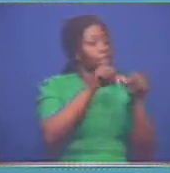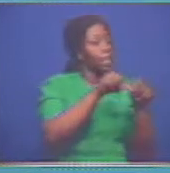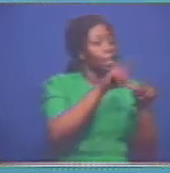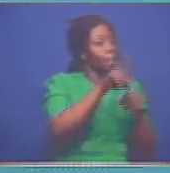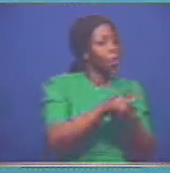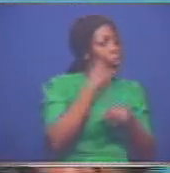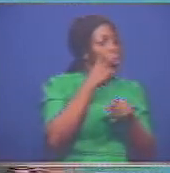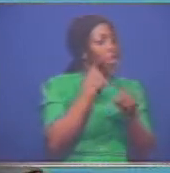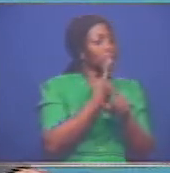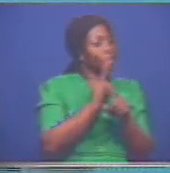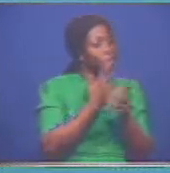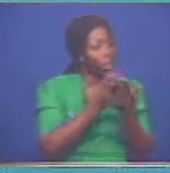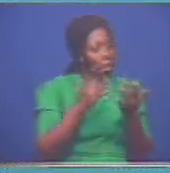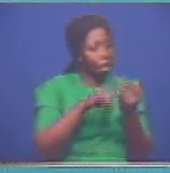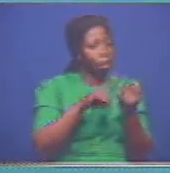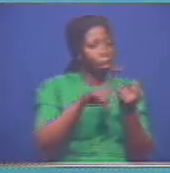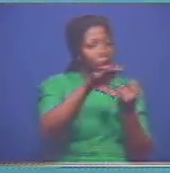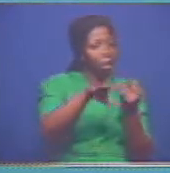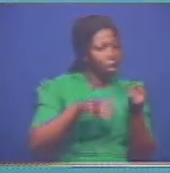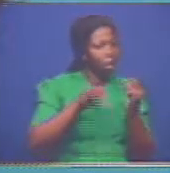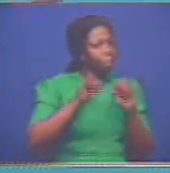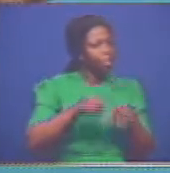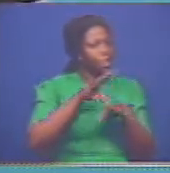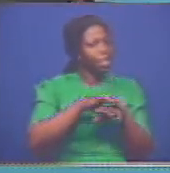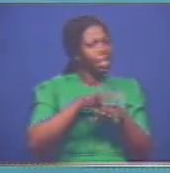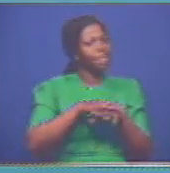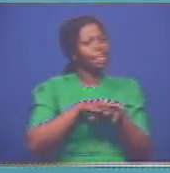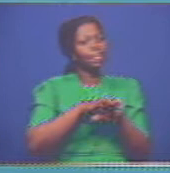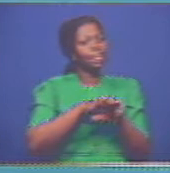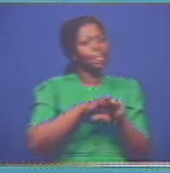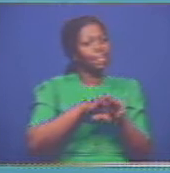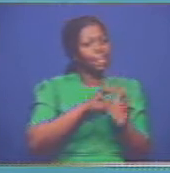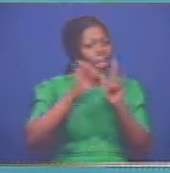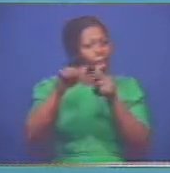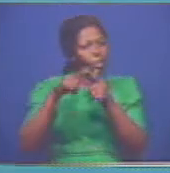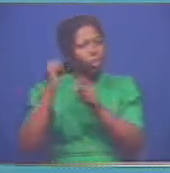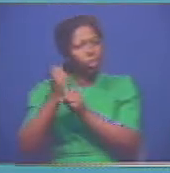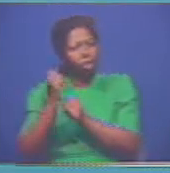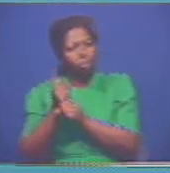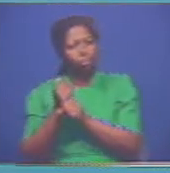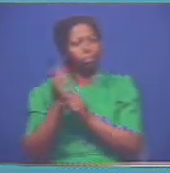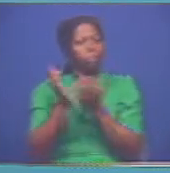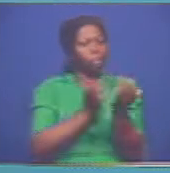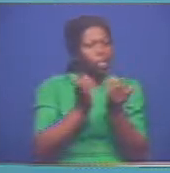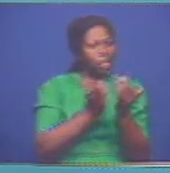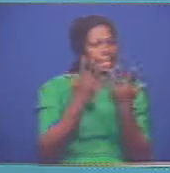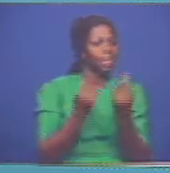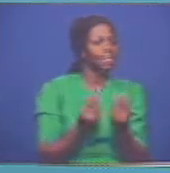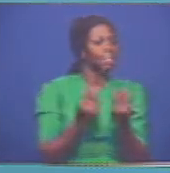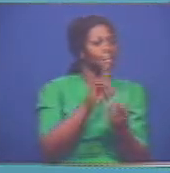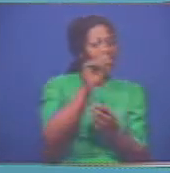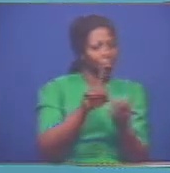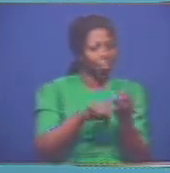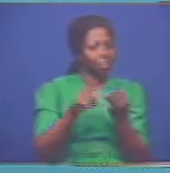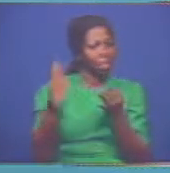of factors. Number one is transport. Yes. Will I be able to get to my place of work or to my place of business, you know, good with a lot time. Of ease? There is